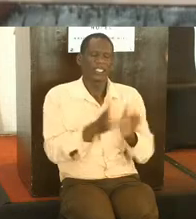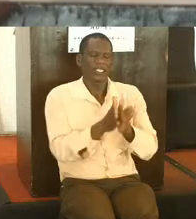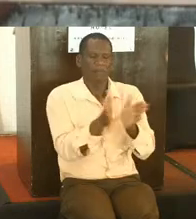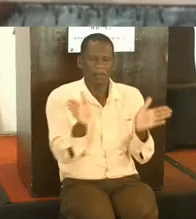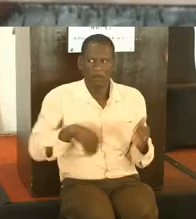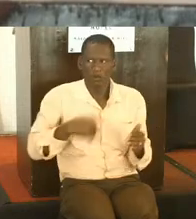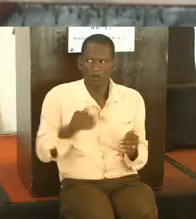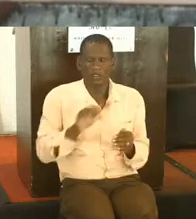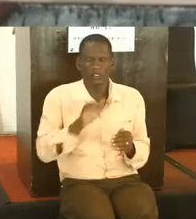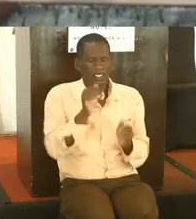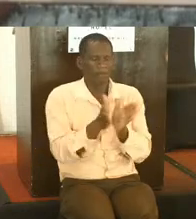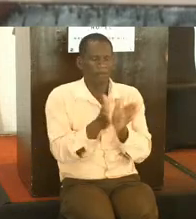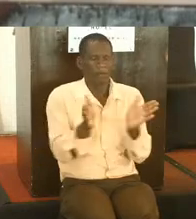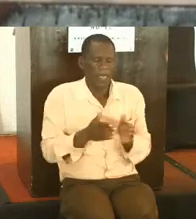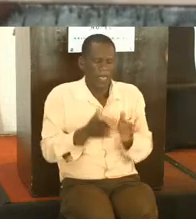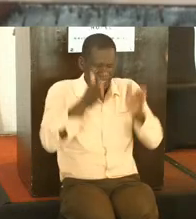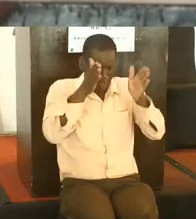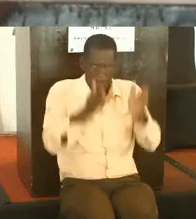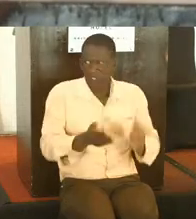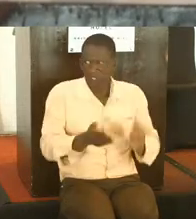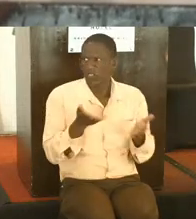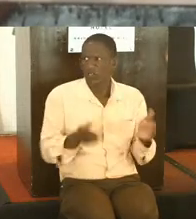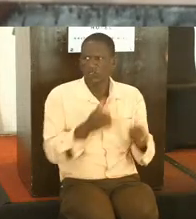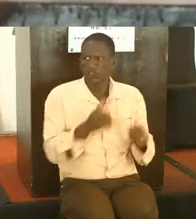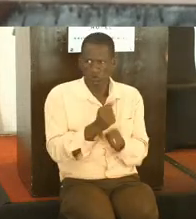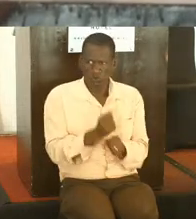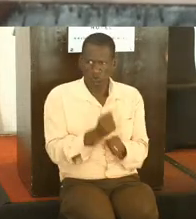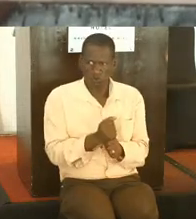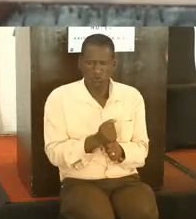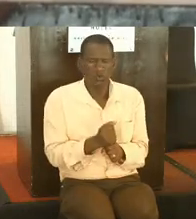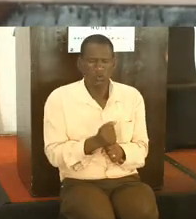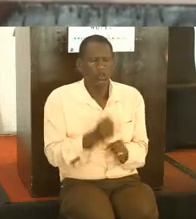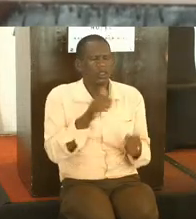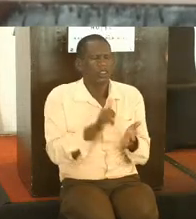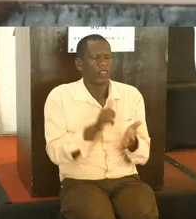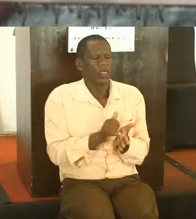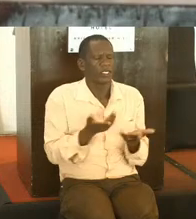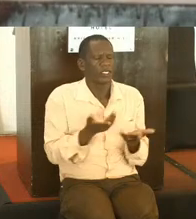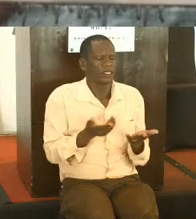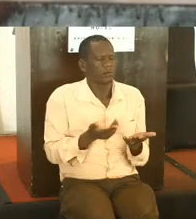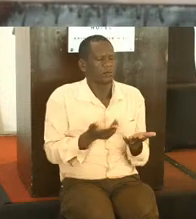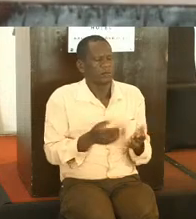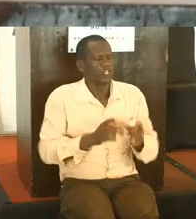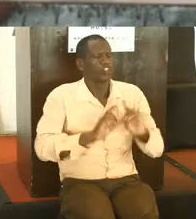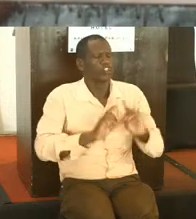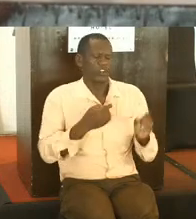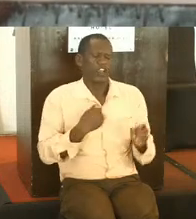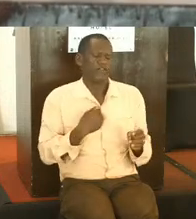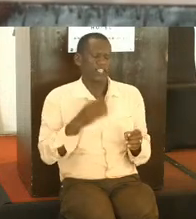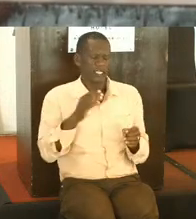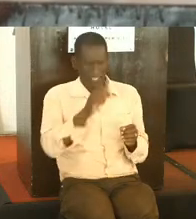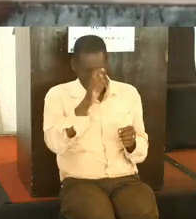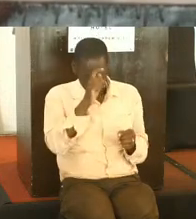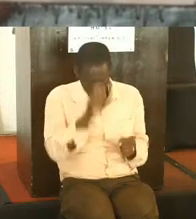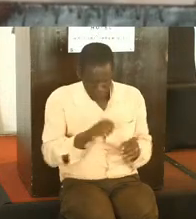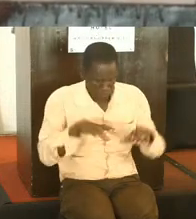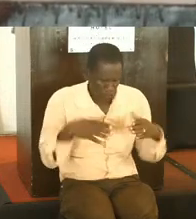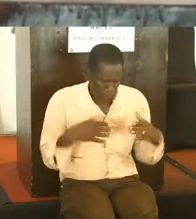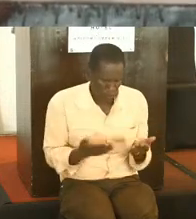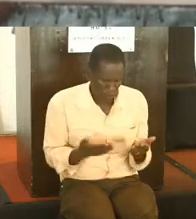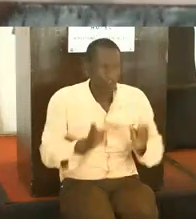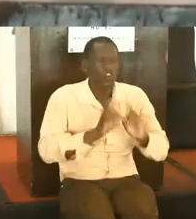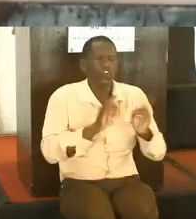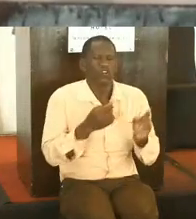public the personal things that you do that you know are either lack of respect or